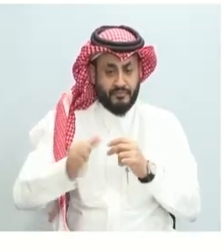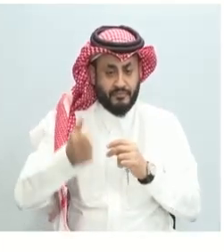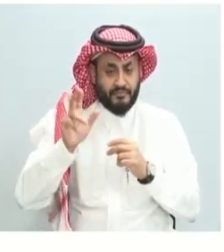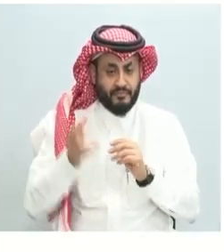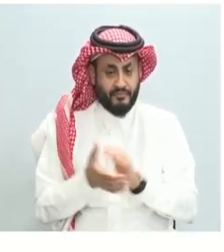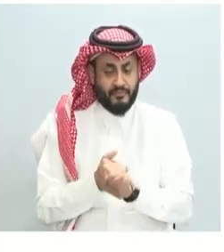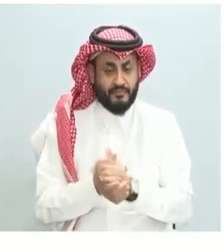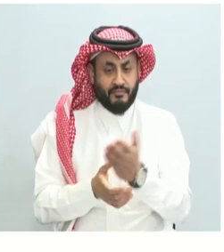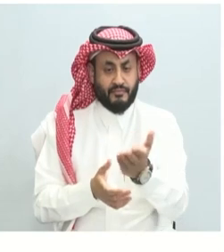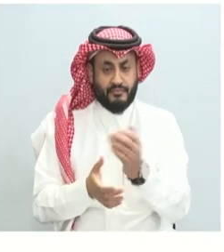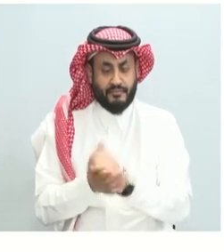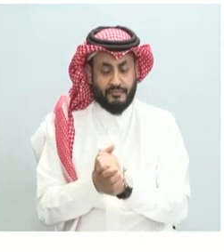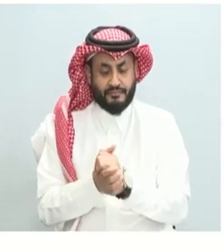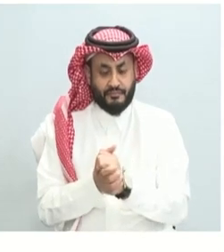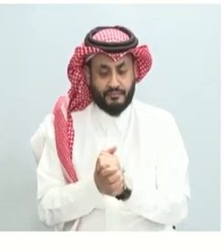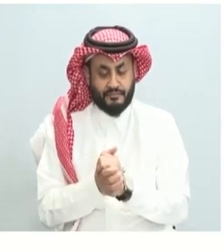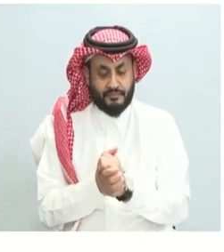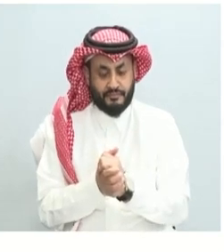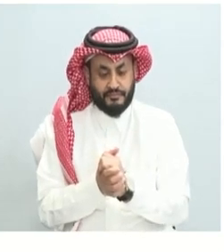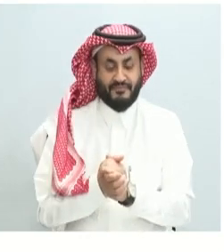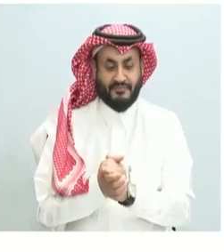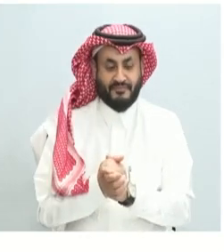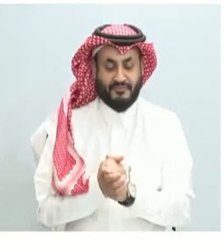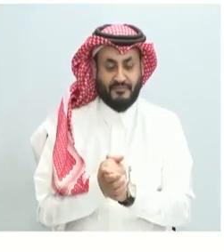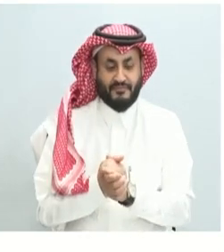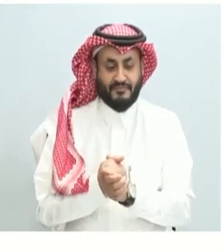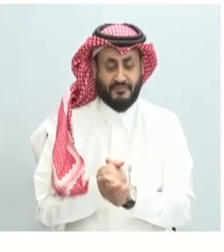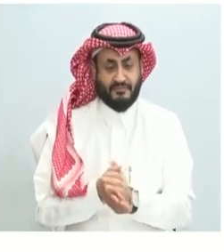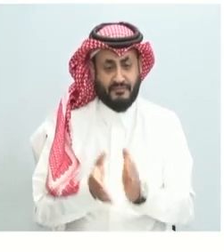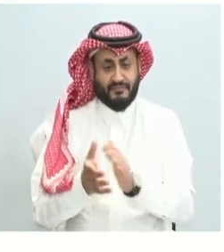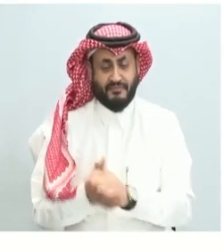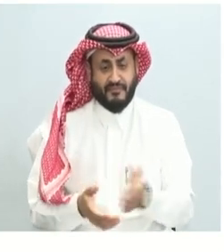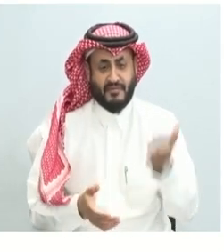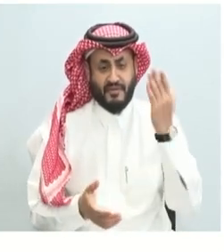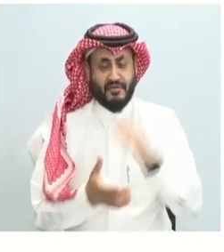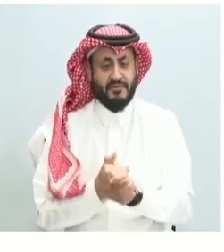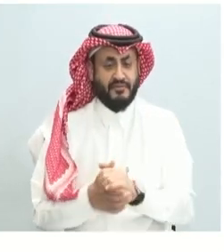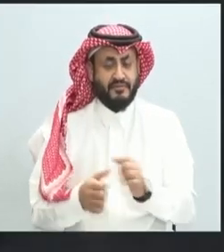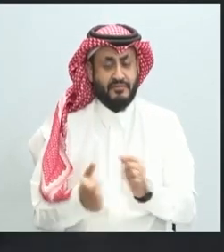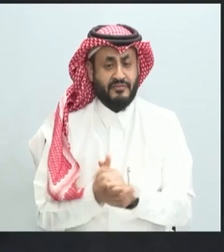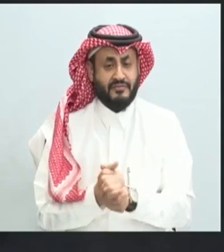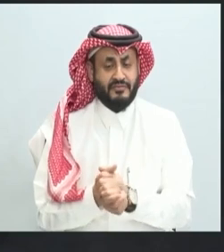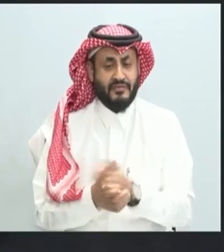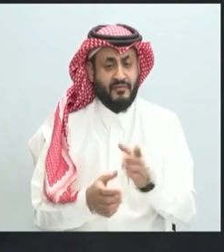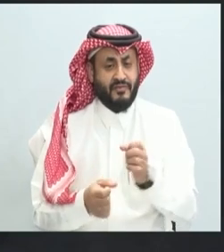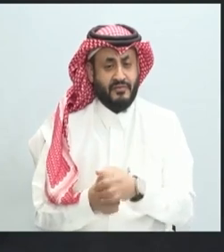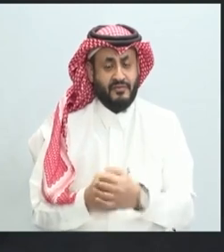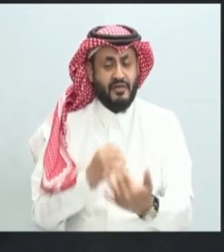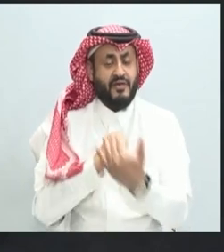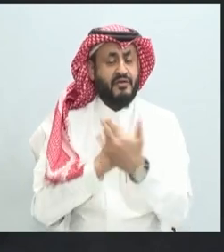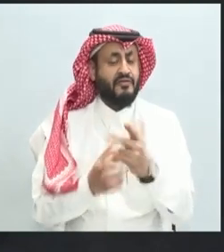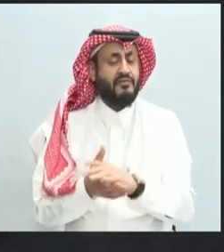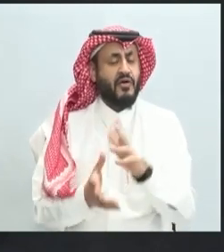language by Mr. Fawaz Al-Aqil. So let's begin. So in our last lesson, we did learn how